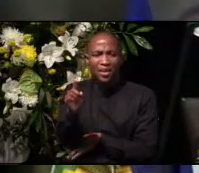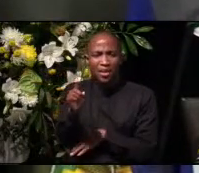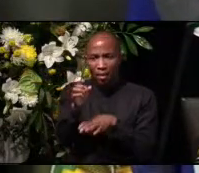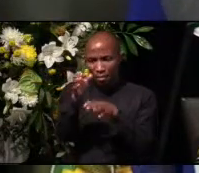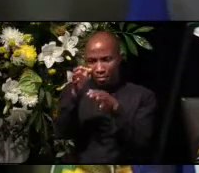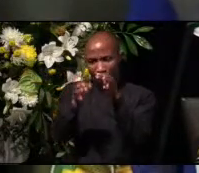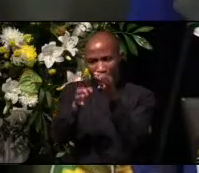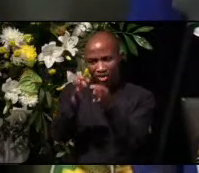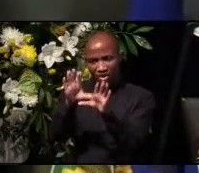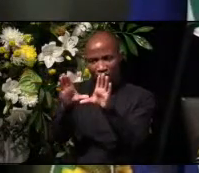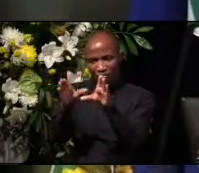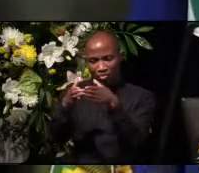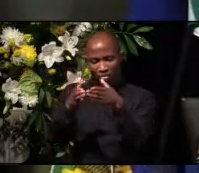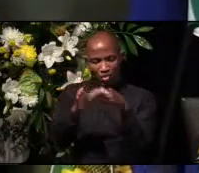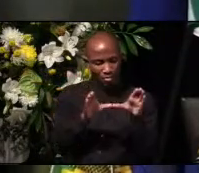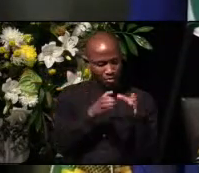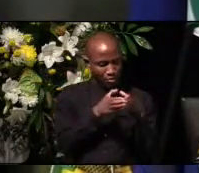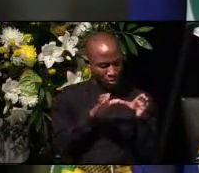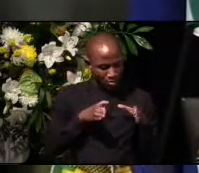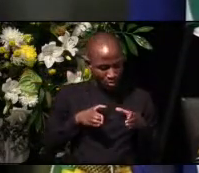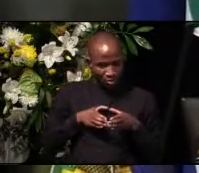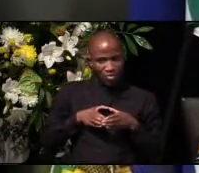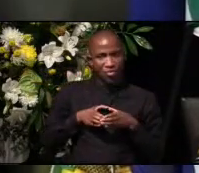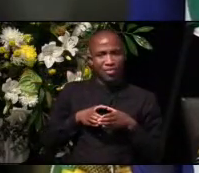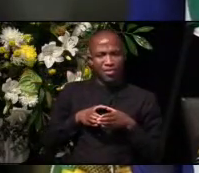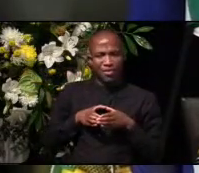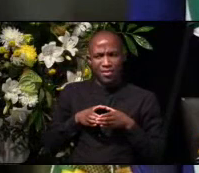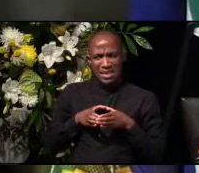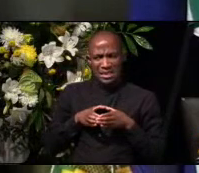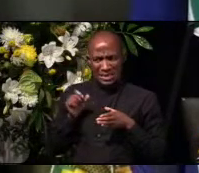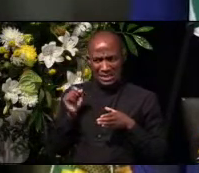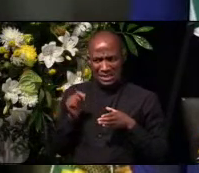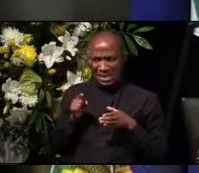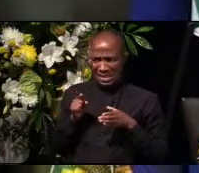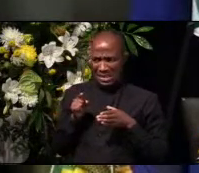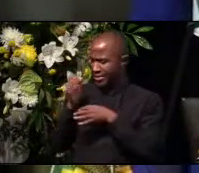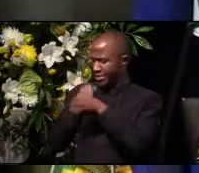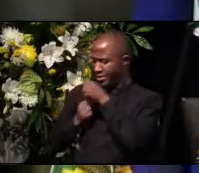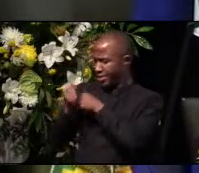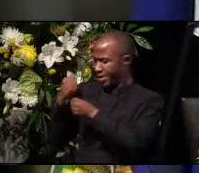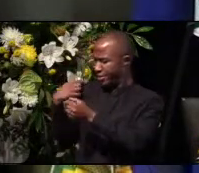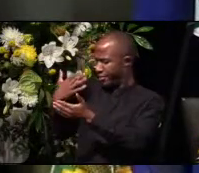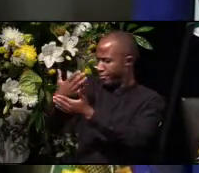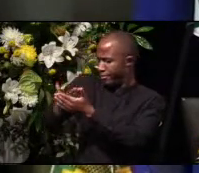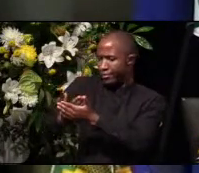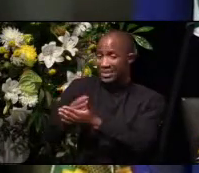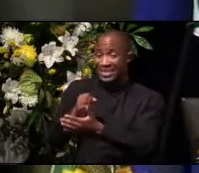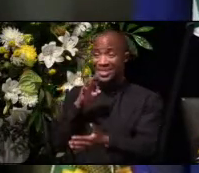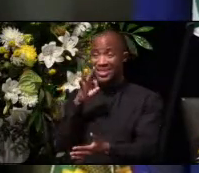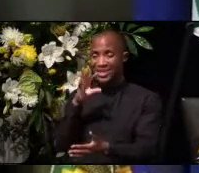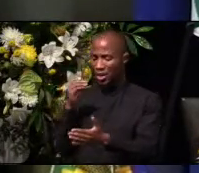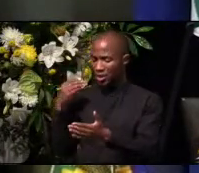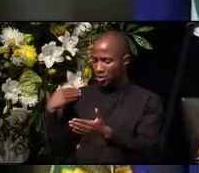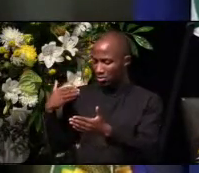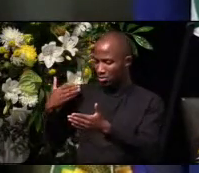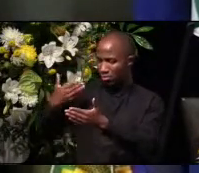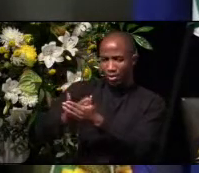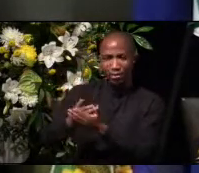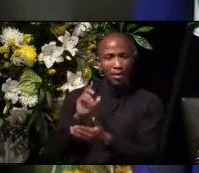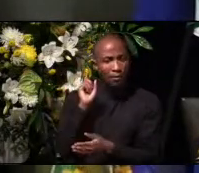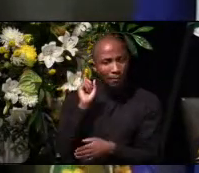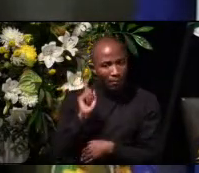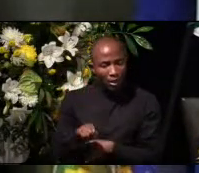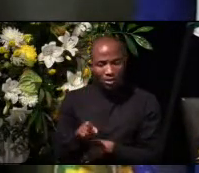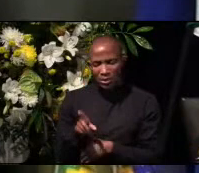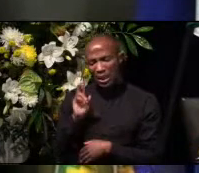parties as they are now for the past 20 30 years will have to be Revisited